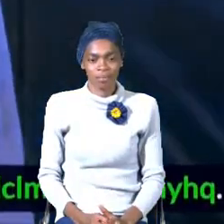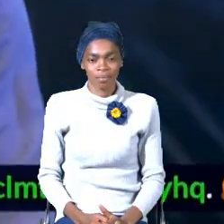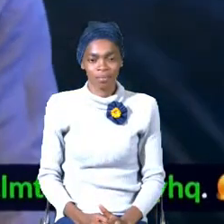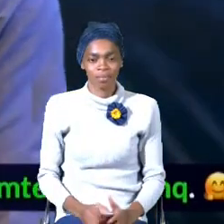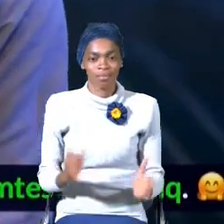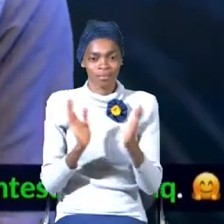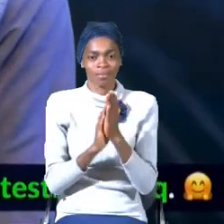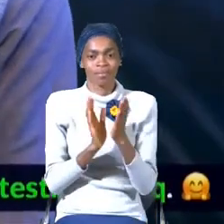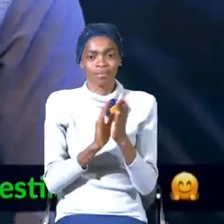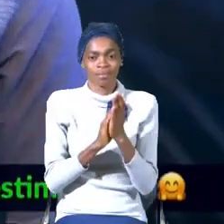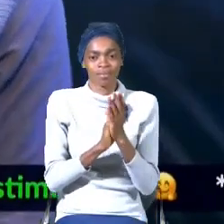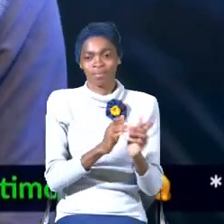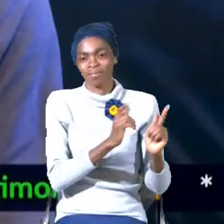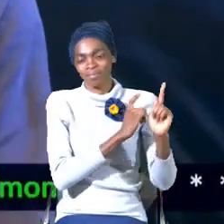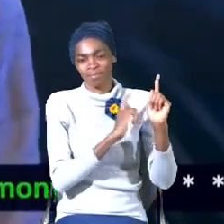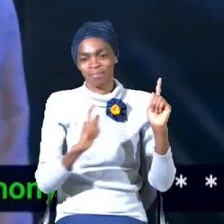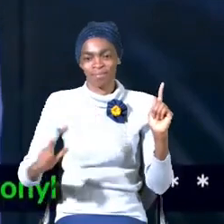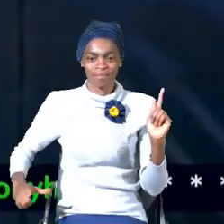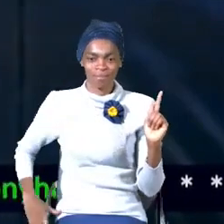Praise the Lord.